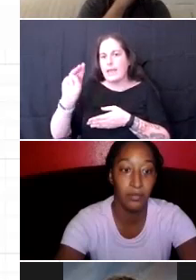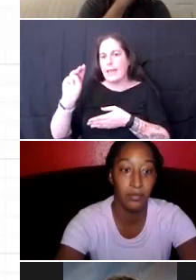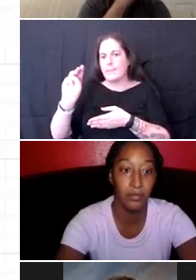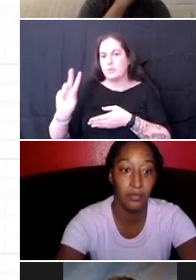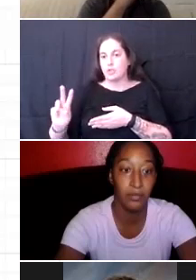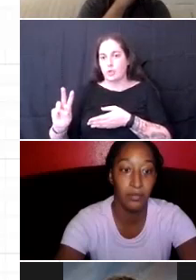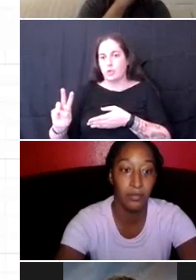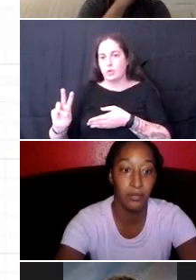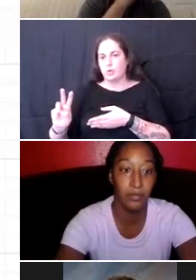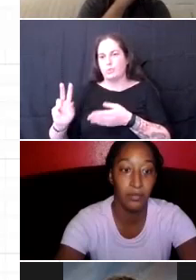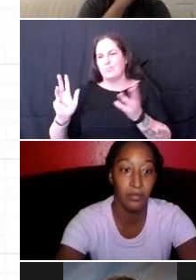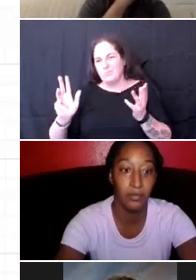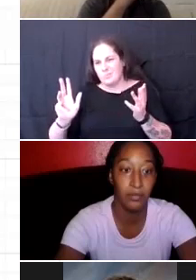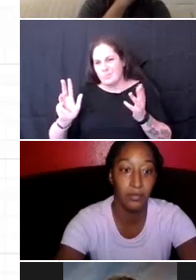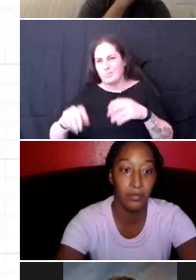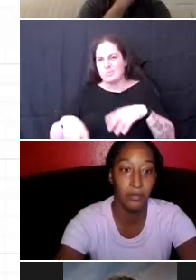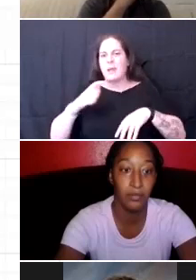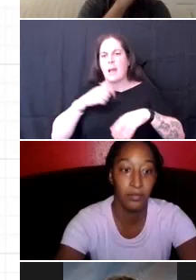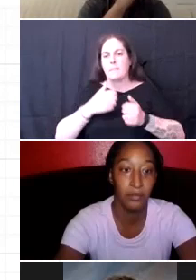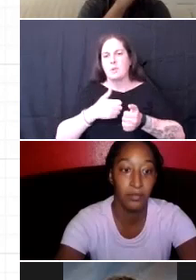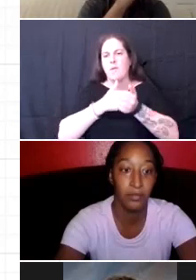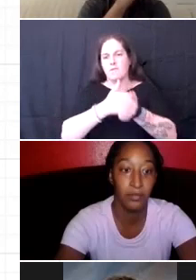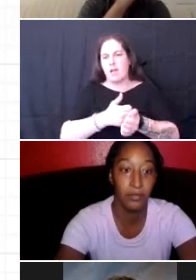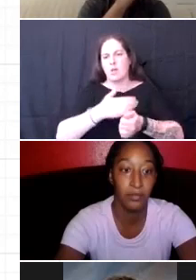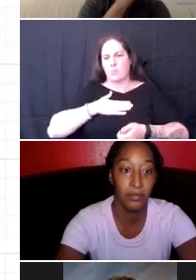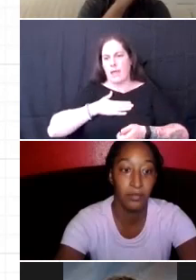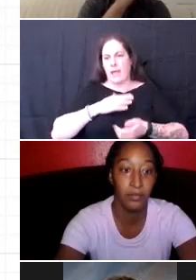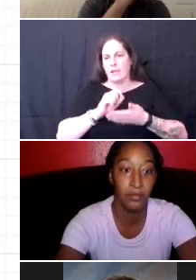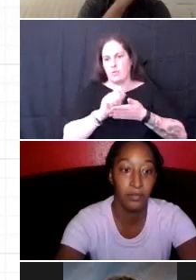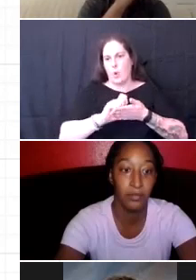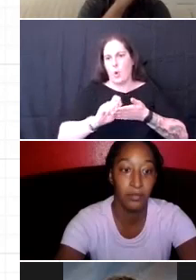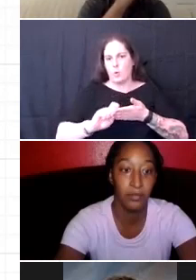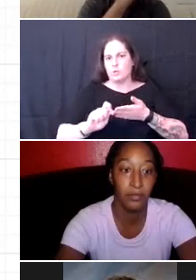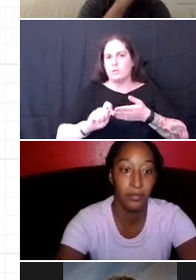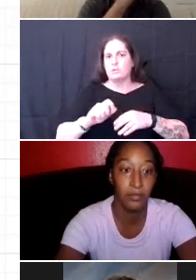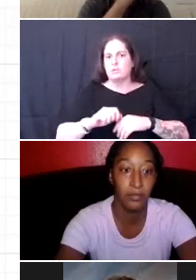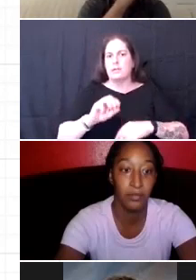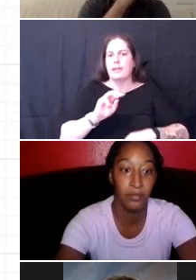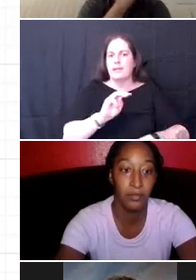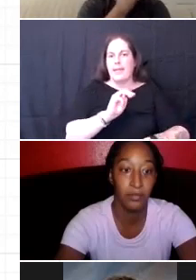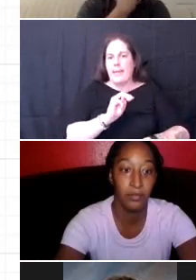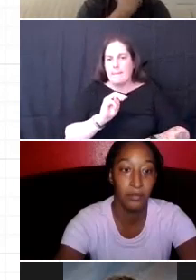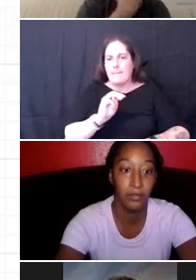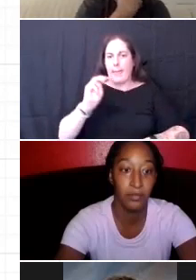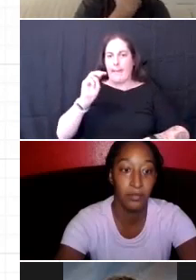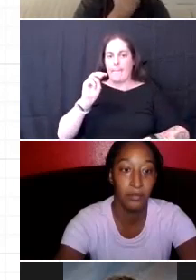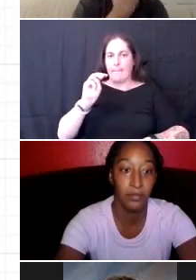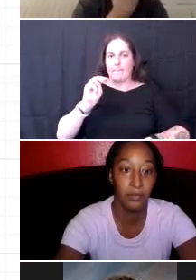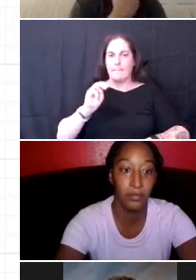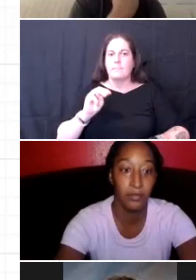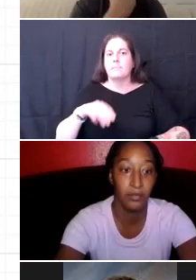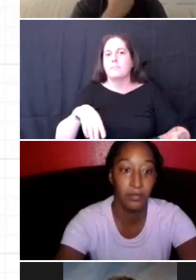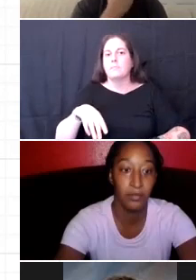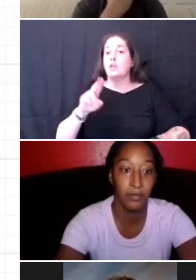follow the notation in the notes over R squared. And the unit for force is the Newton.